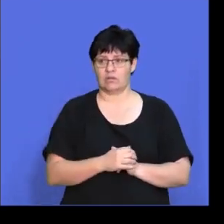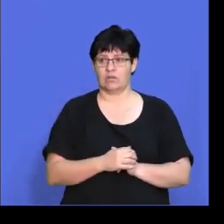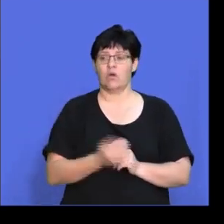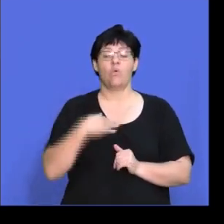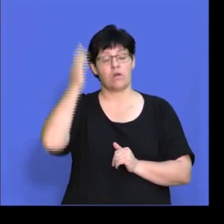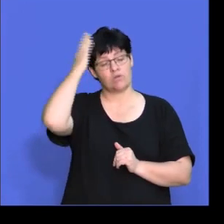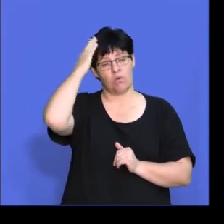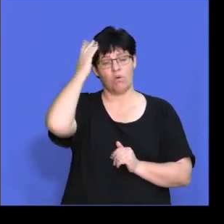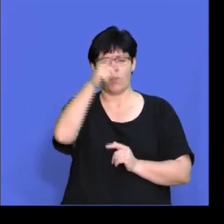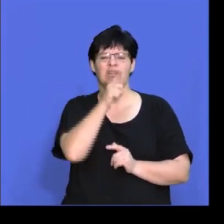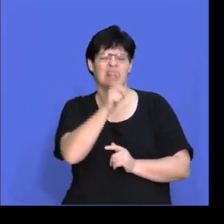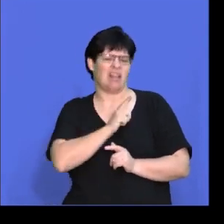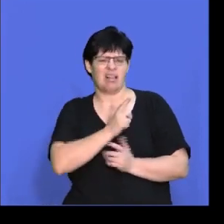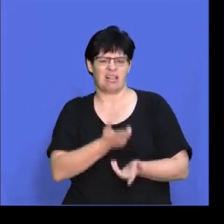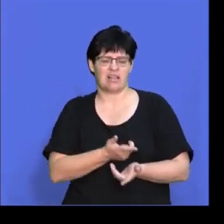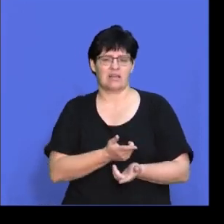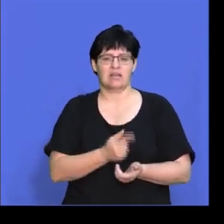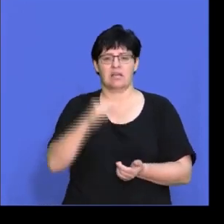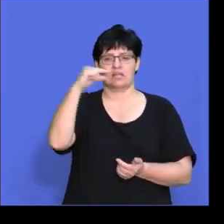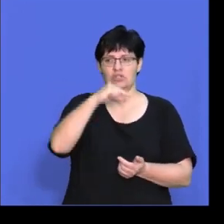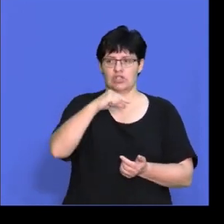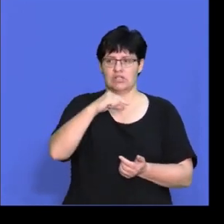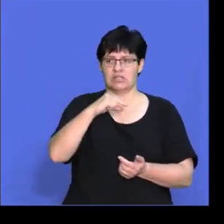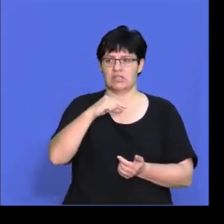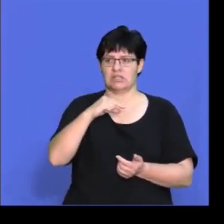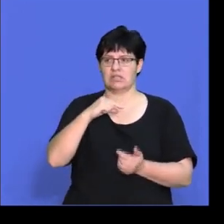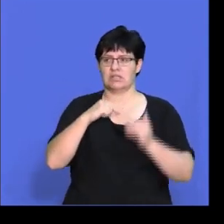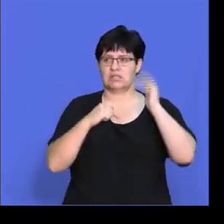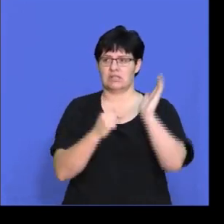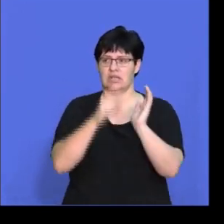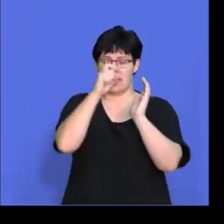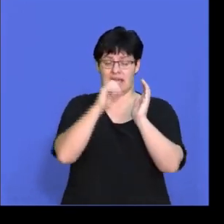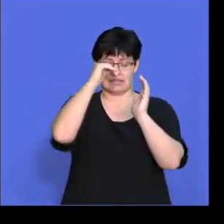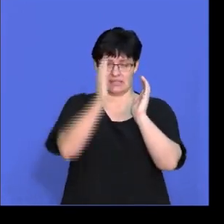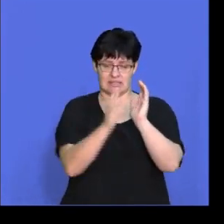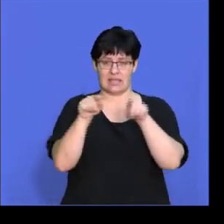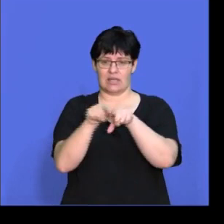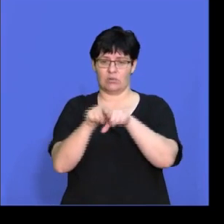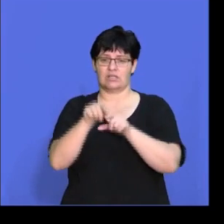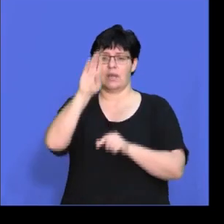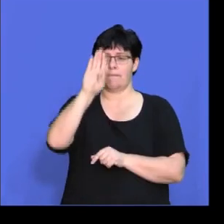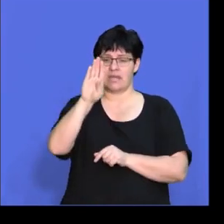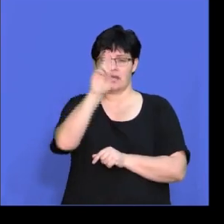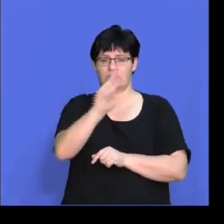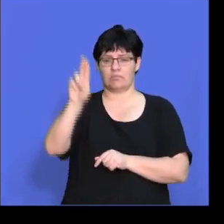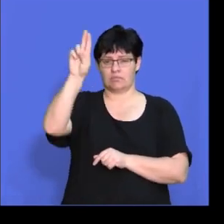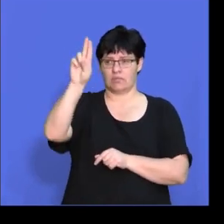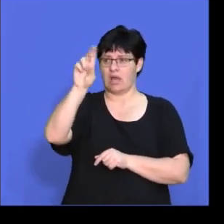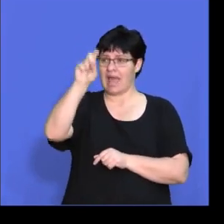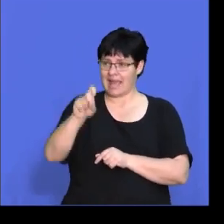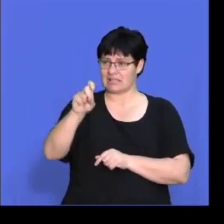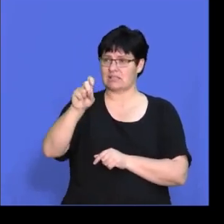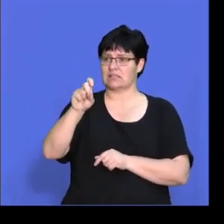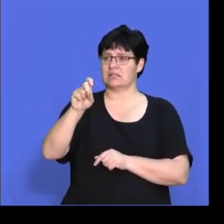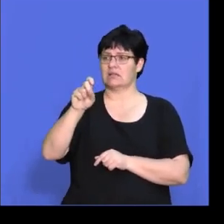Okay, so we were told that g of x is equal to b to the power of x